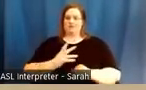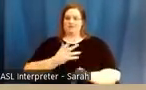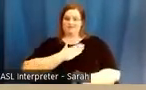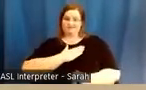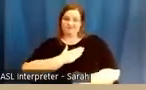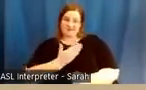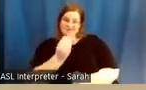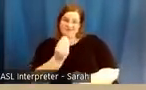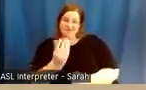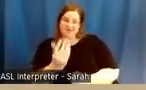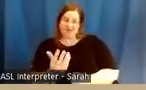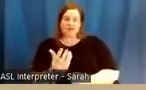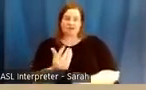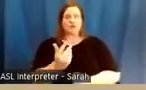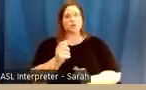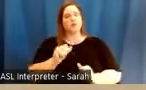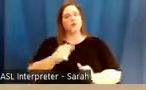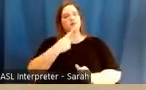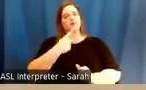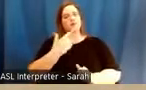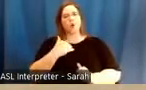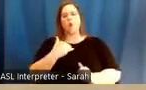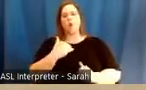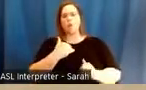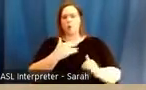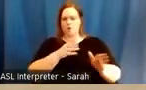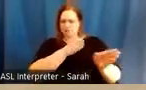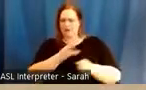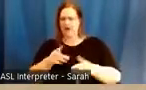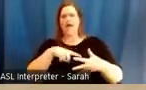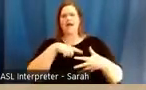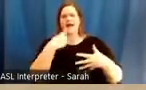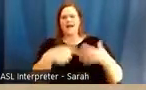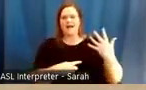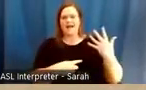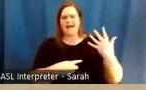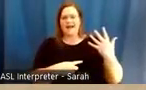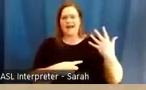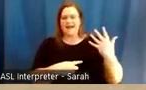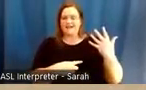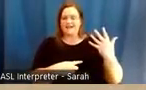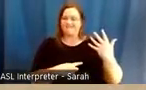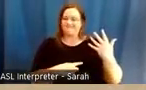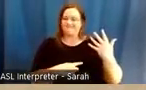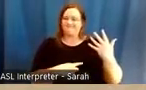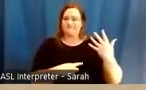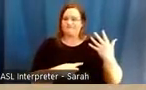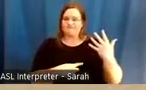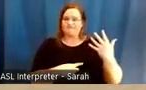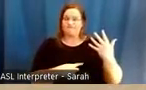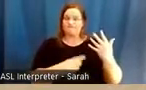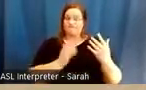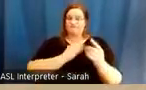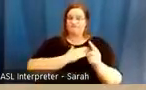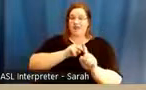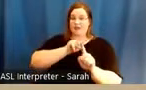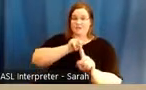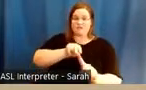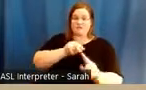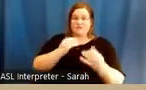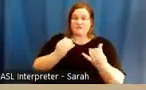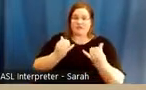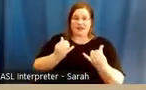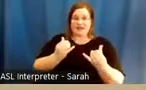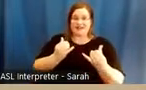because I'd like to be able to say there's a big pipeline of stuff coming through. But from our perspective right now,